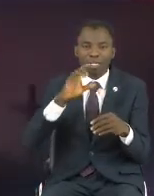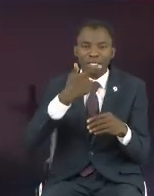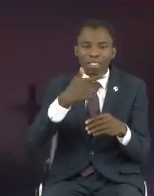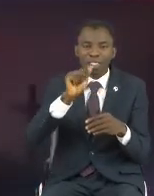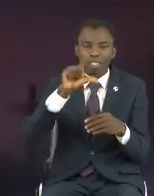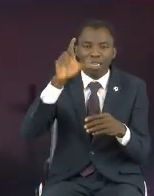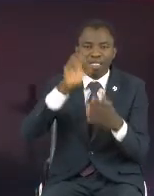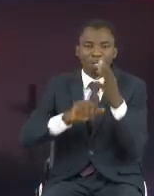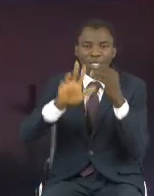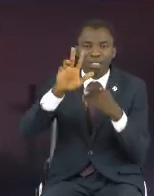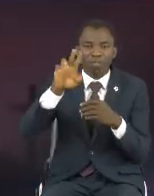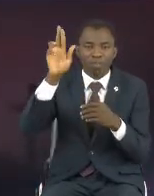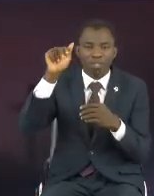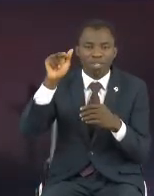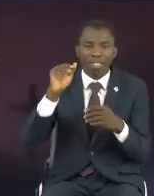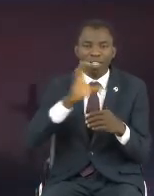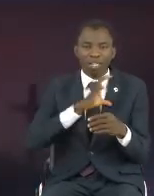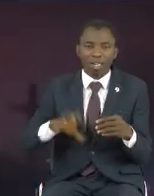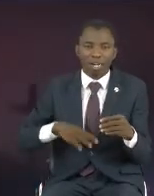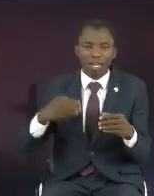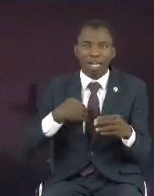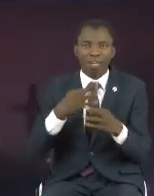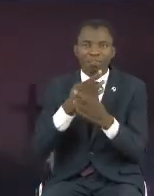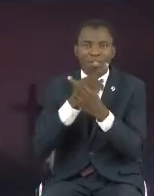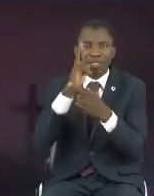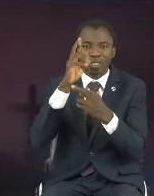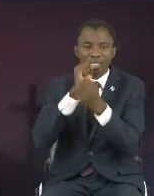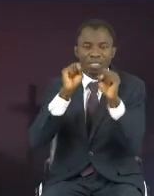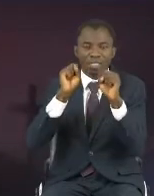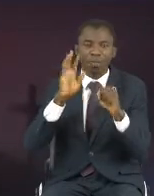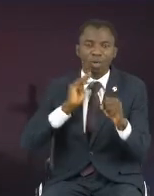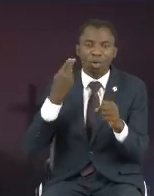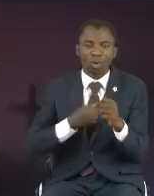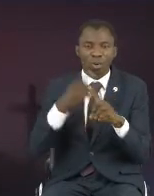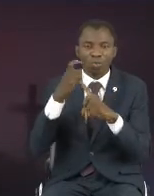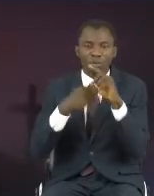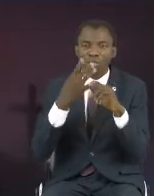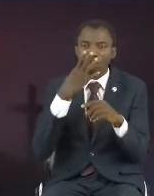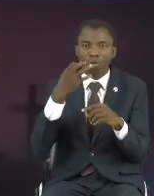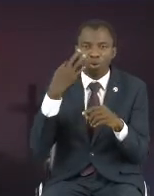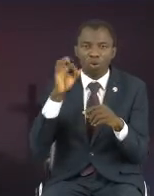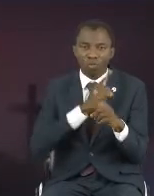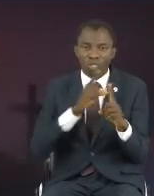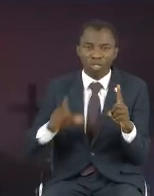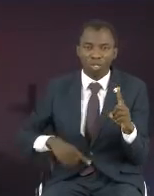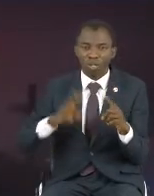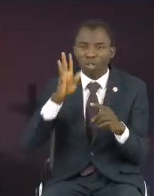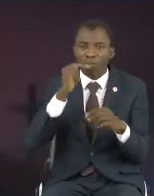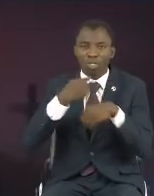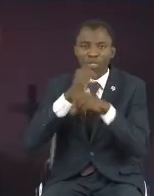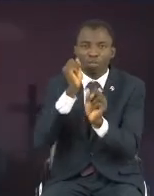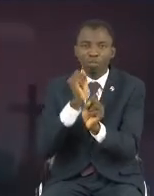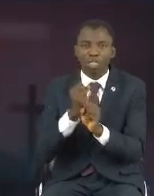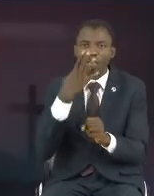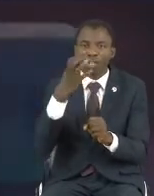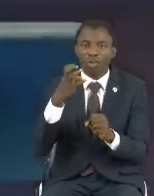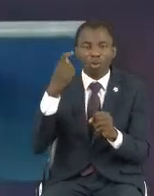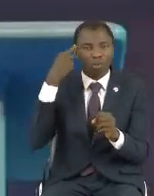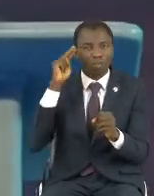us from the curse of the law, being made a curse for us. For it is